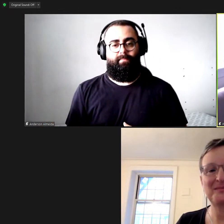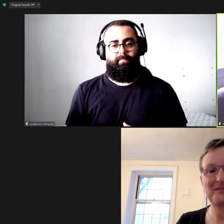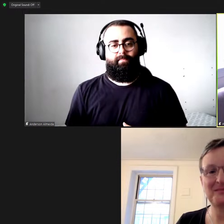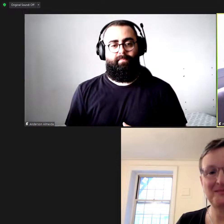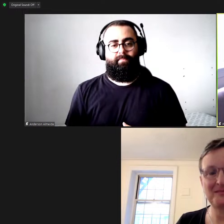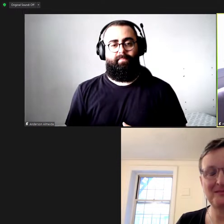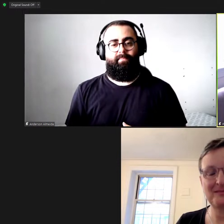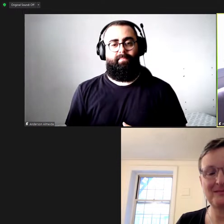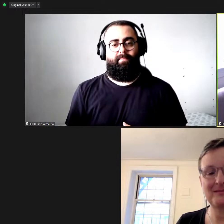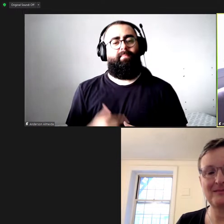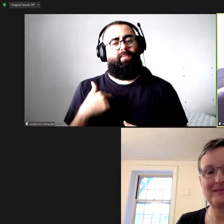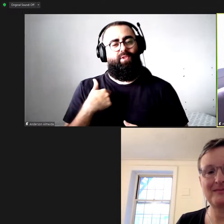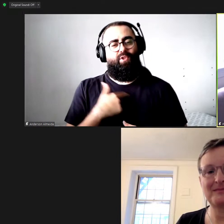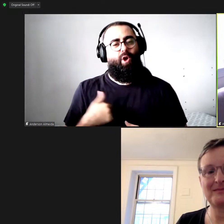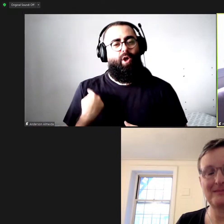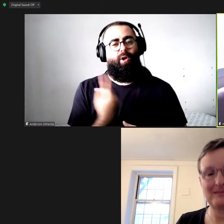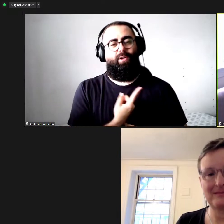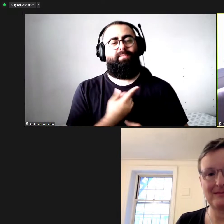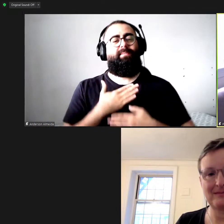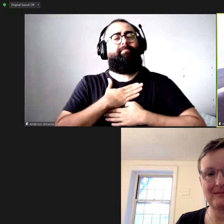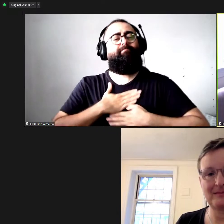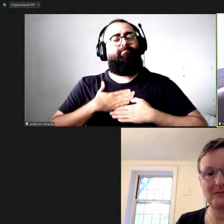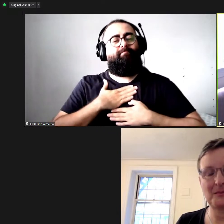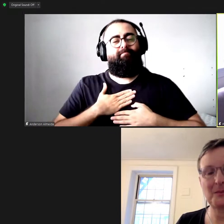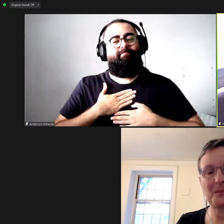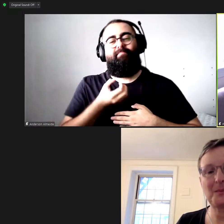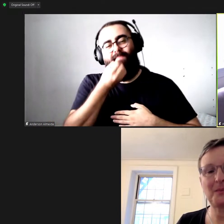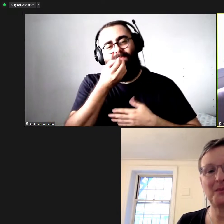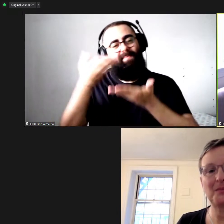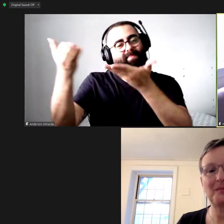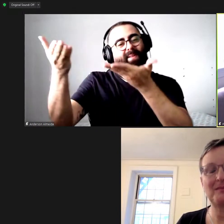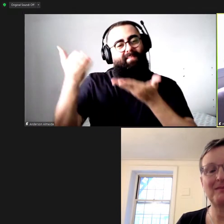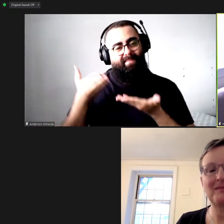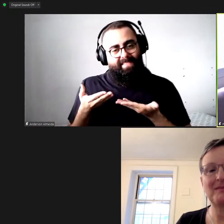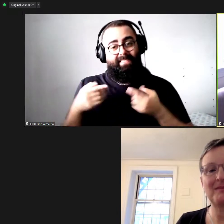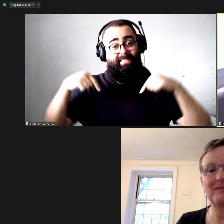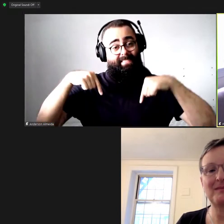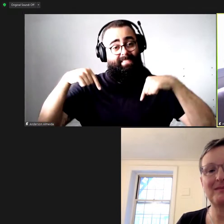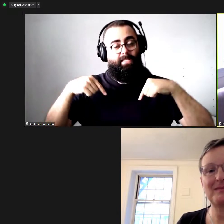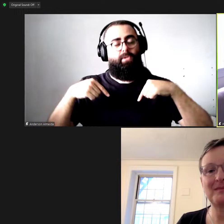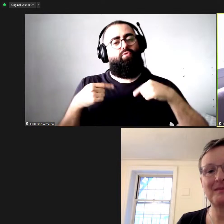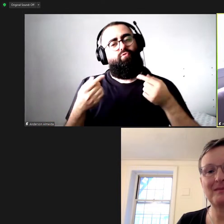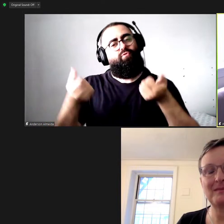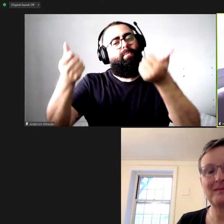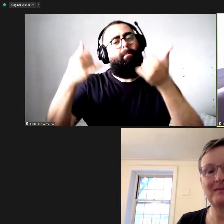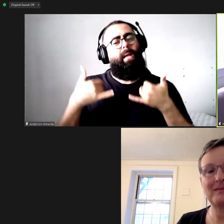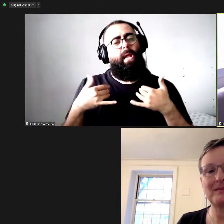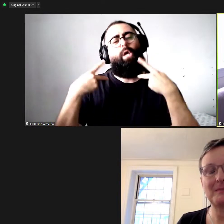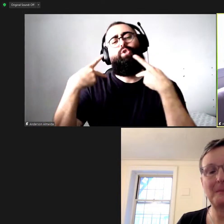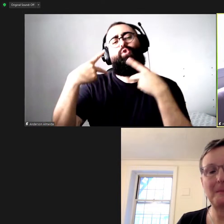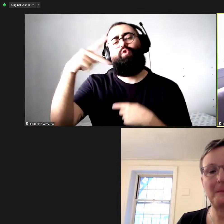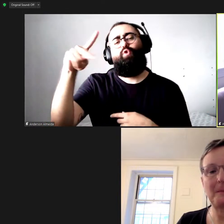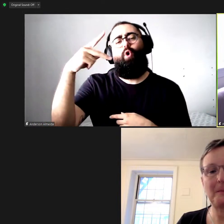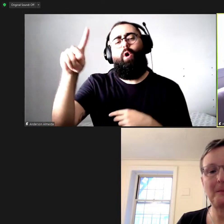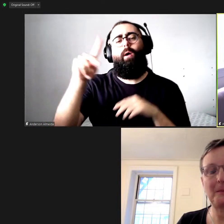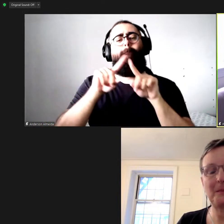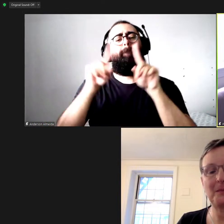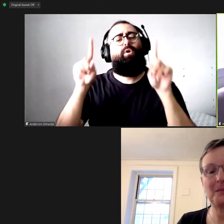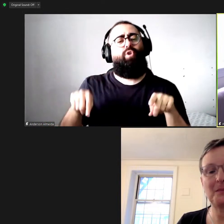feel very welcome here to talk to us about your research, and we are very